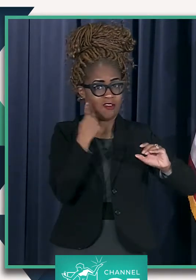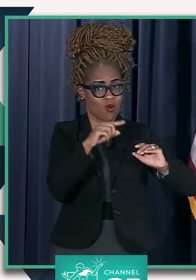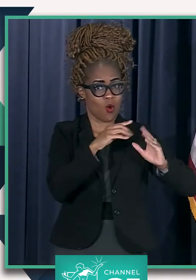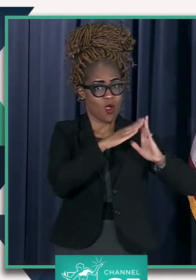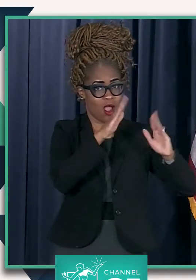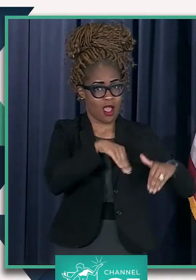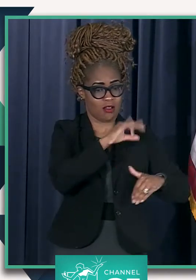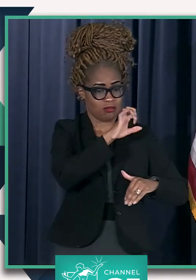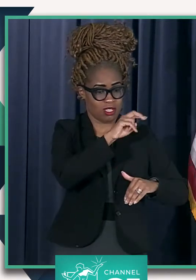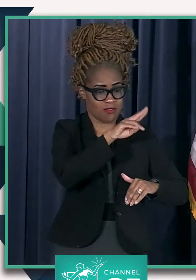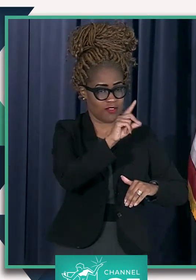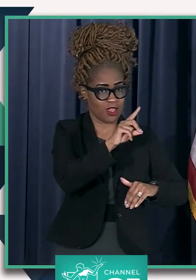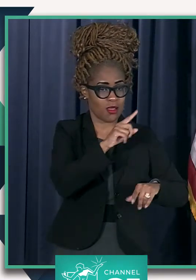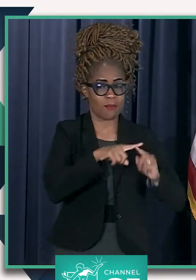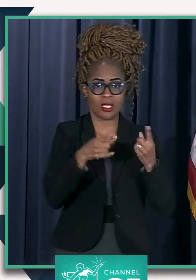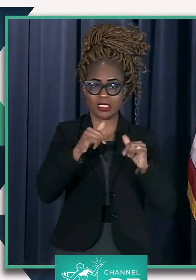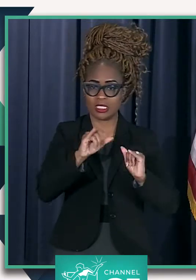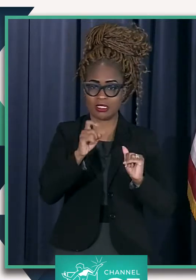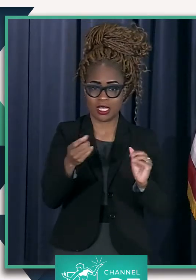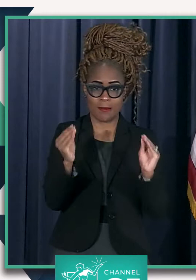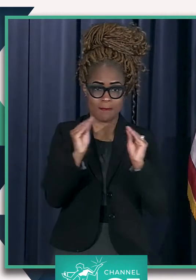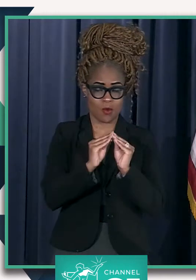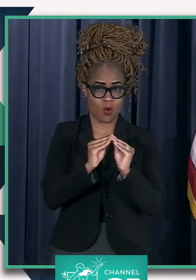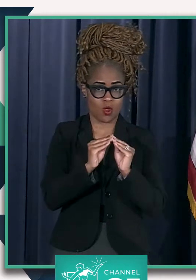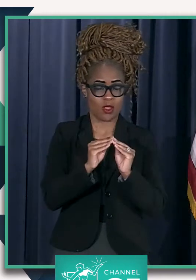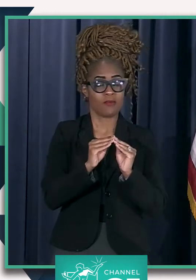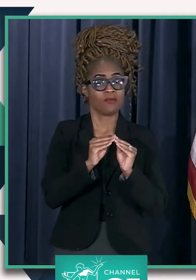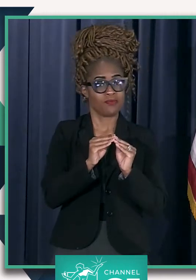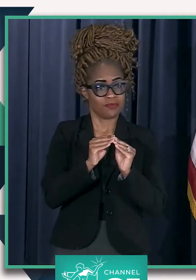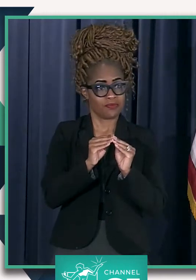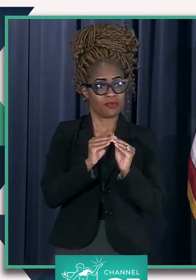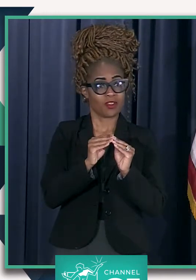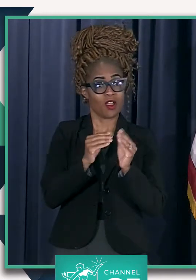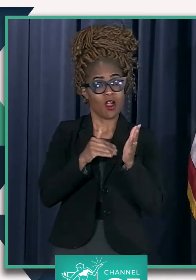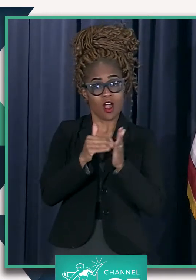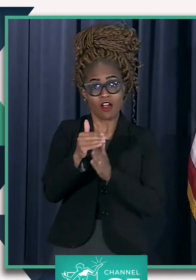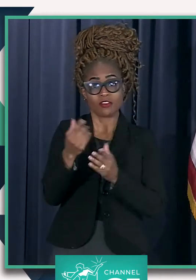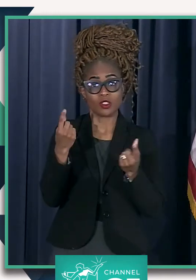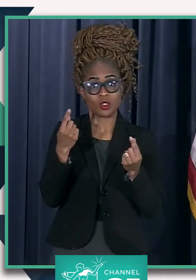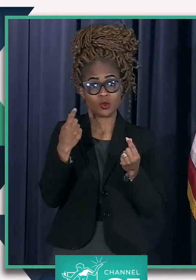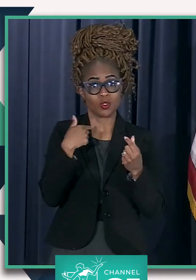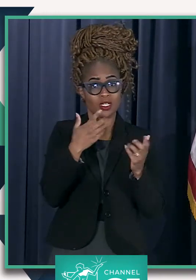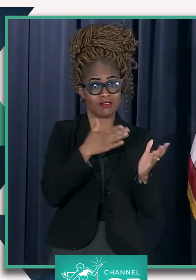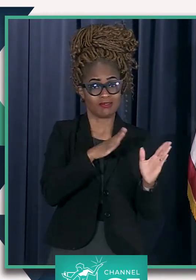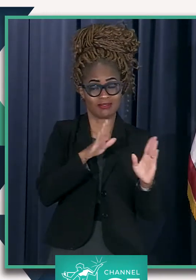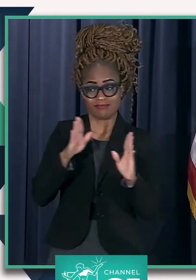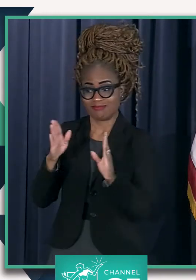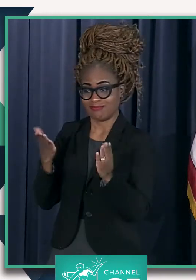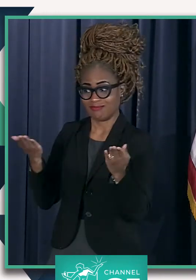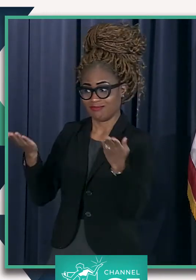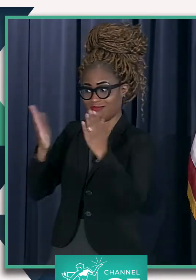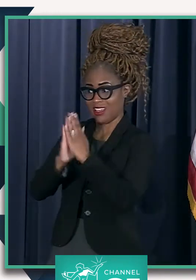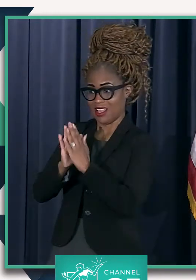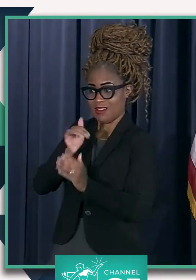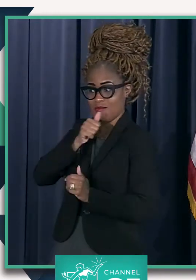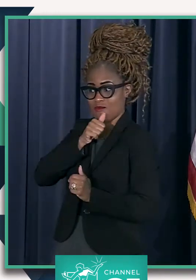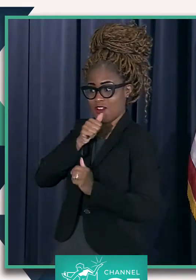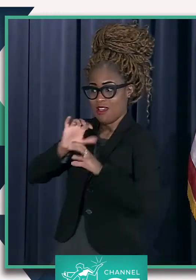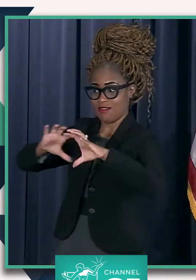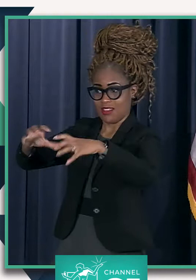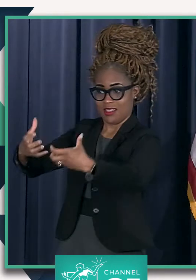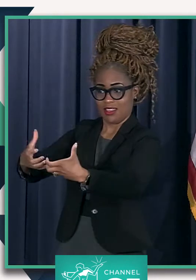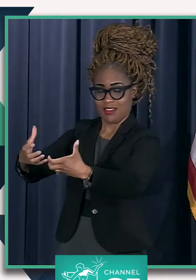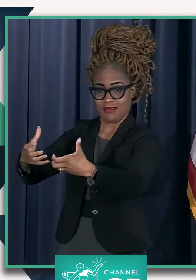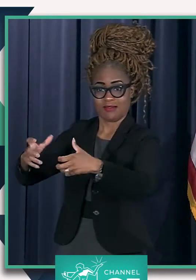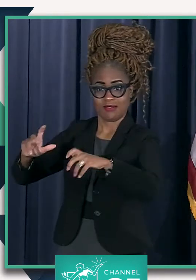deal more. And as we have so often done, we turned to our private sector partners. We have had no greater